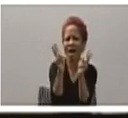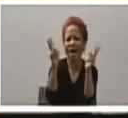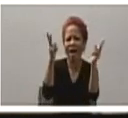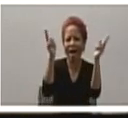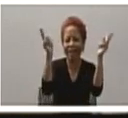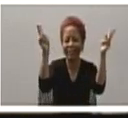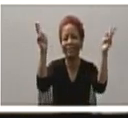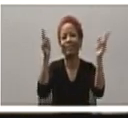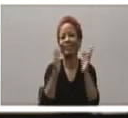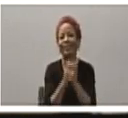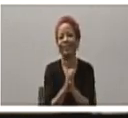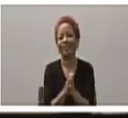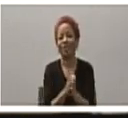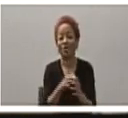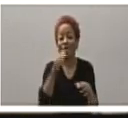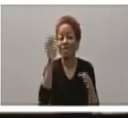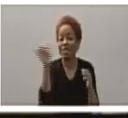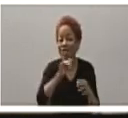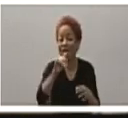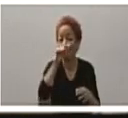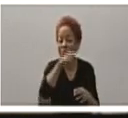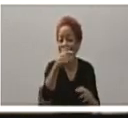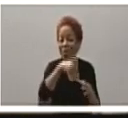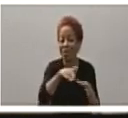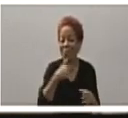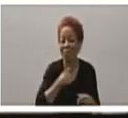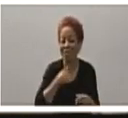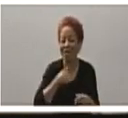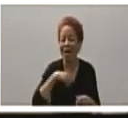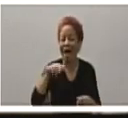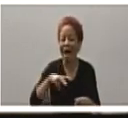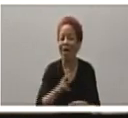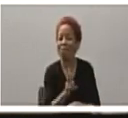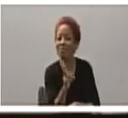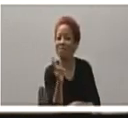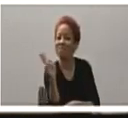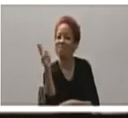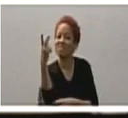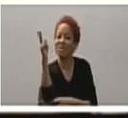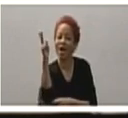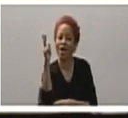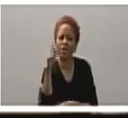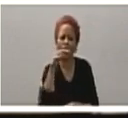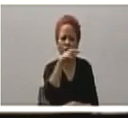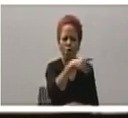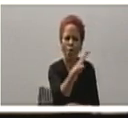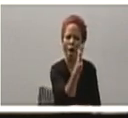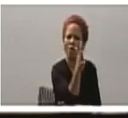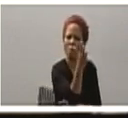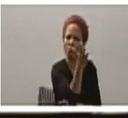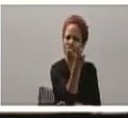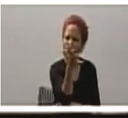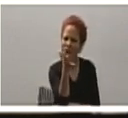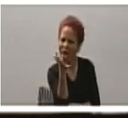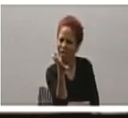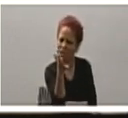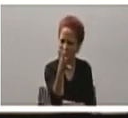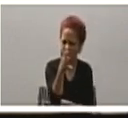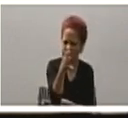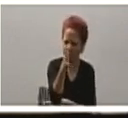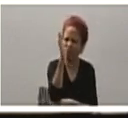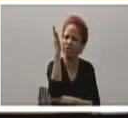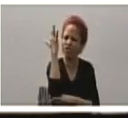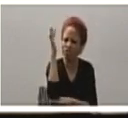me. I am the vine, you are the branches. Whoever remains in me, with